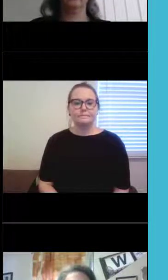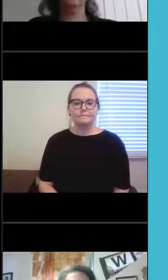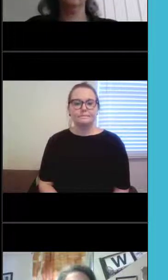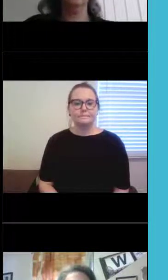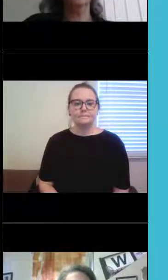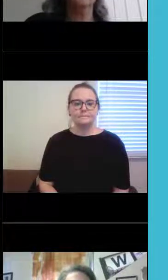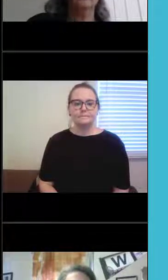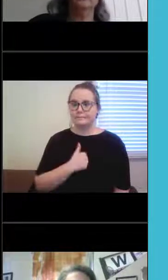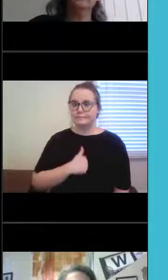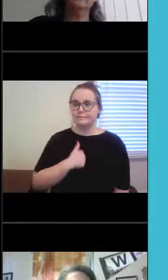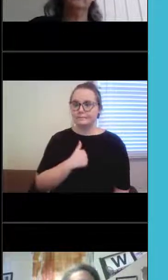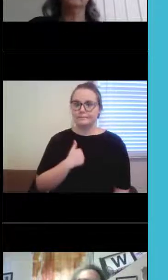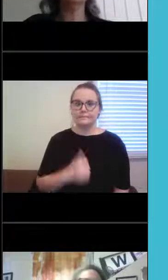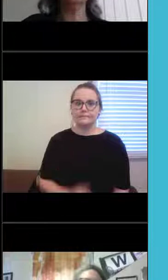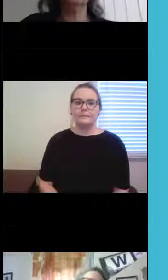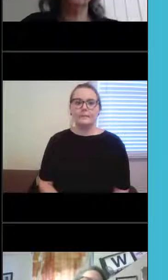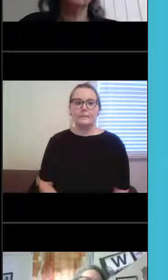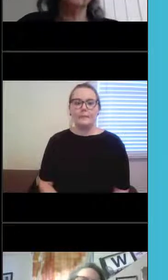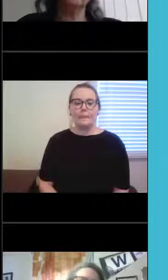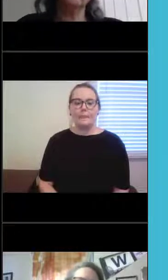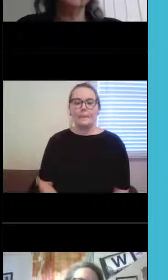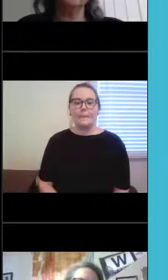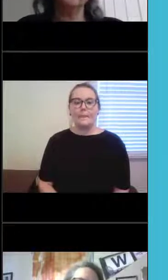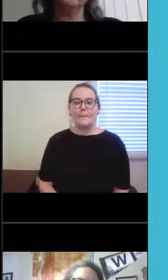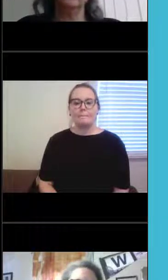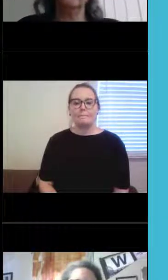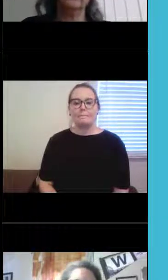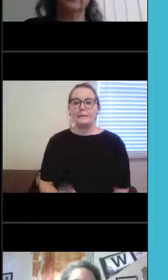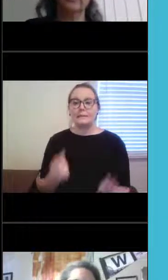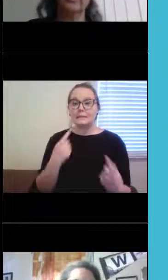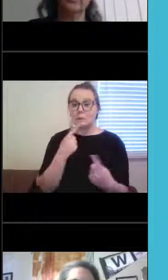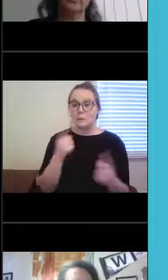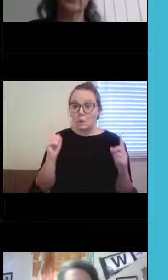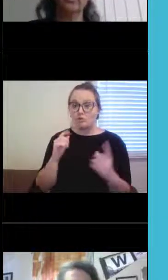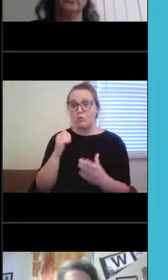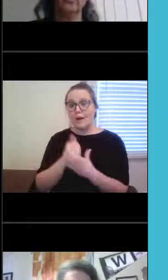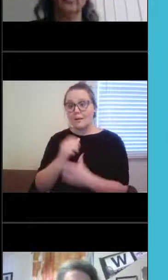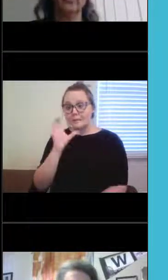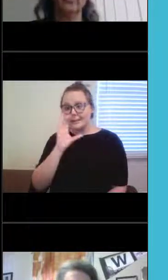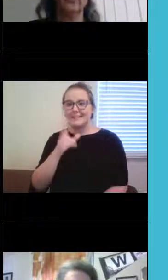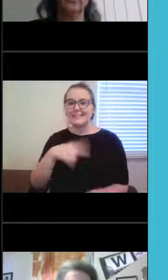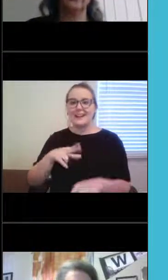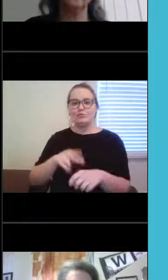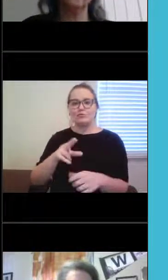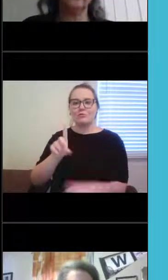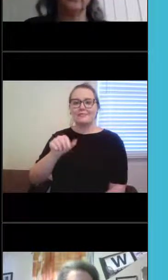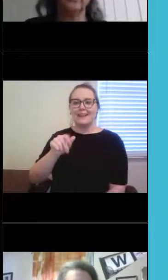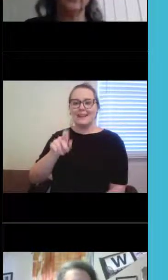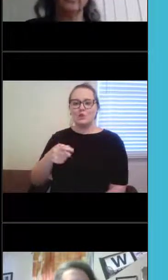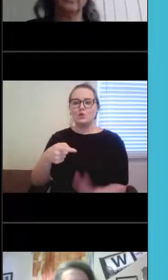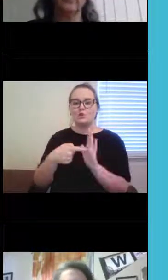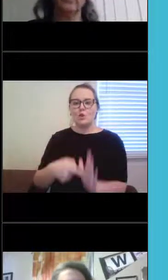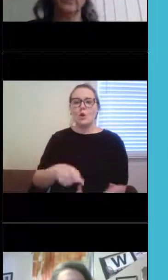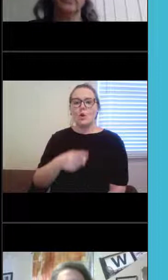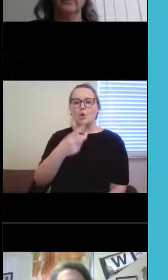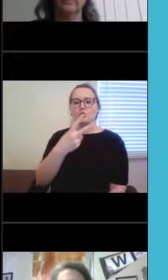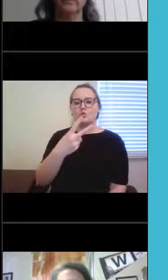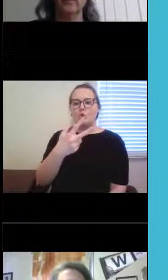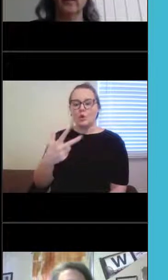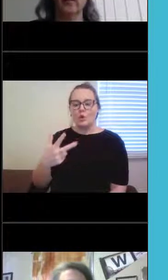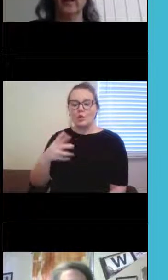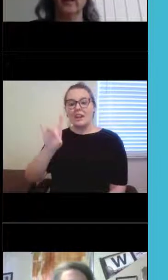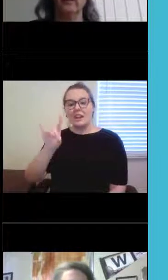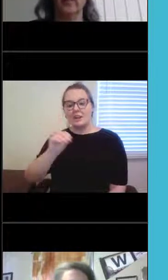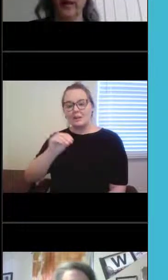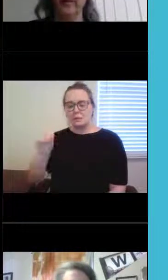Sorry about that. And in terms of disclosure and help seeking, national data also show that 2/3 to 80% of victims eventually